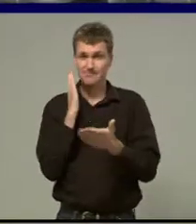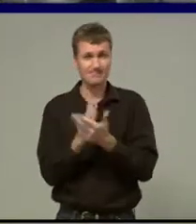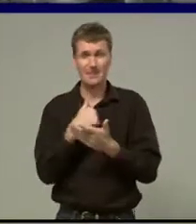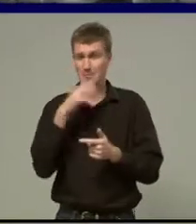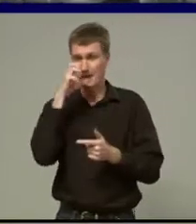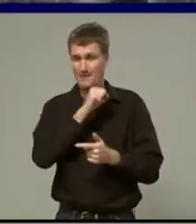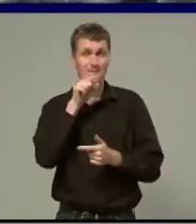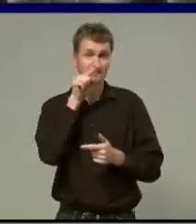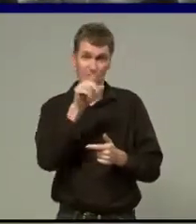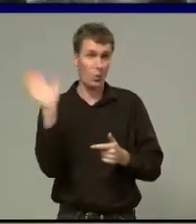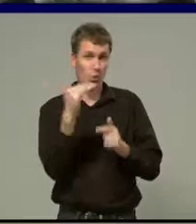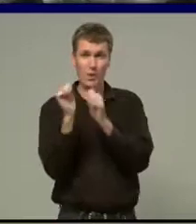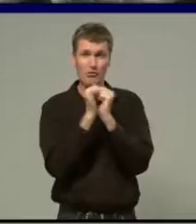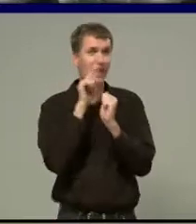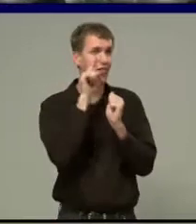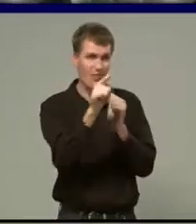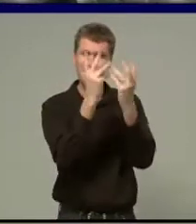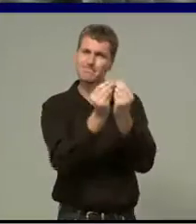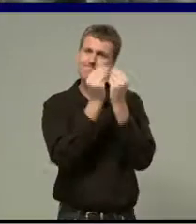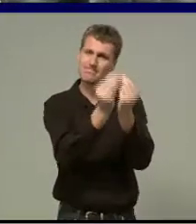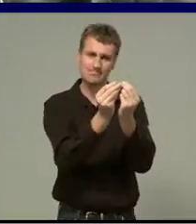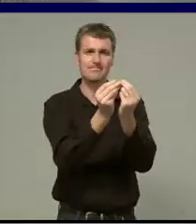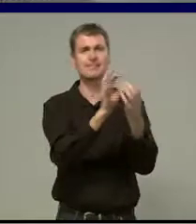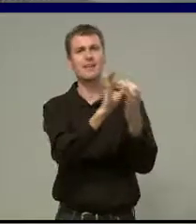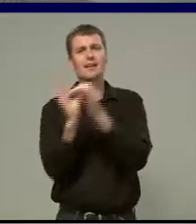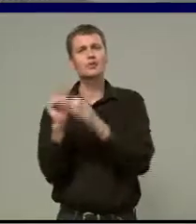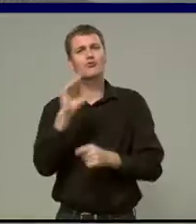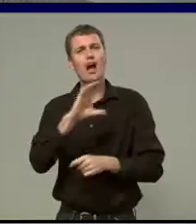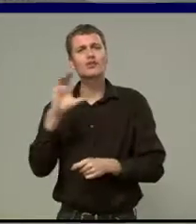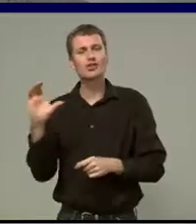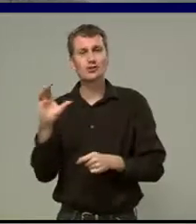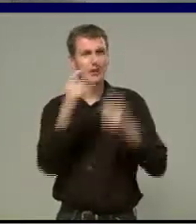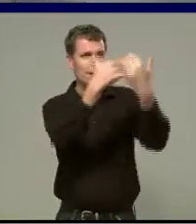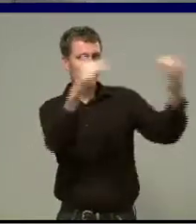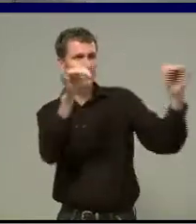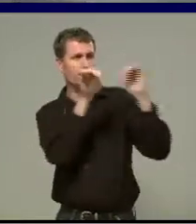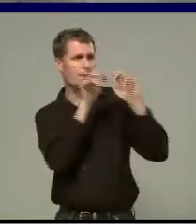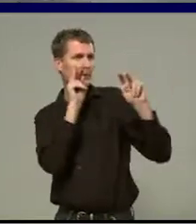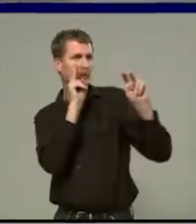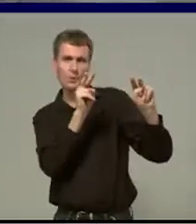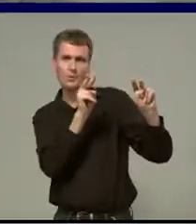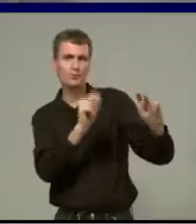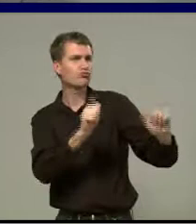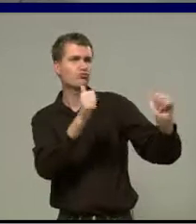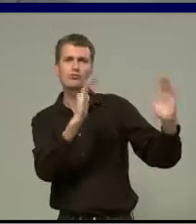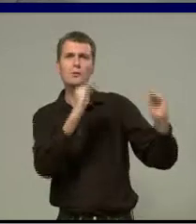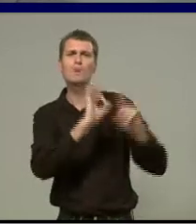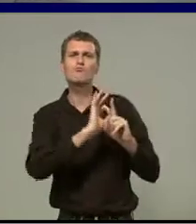real asset to our city, that aesthetically it has enhanced what we know as South Hagley